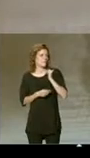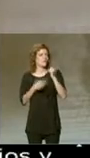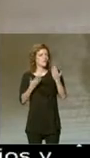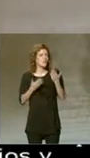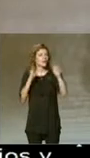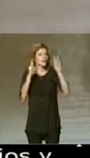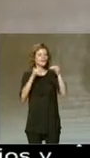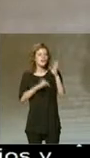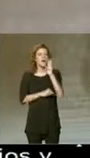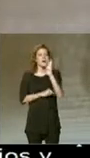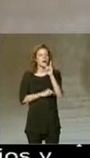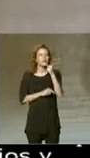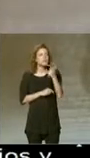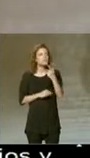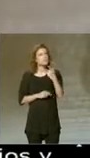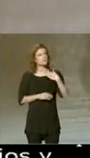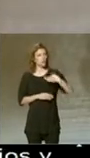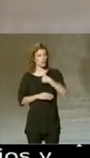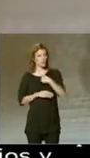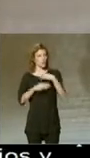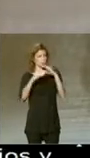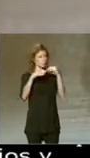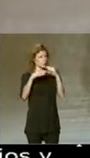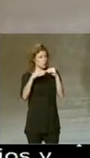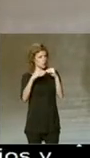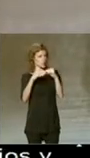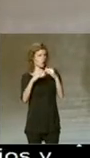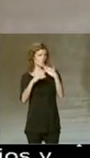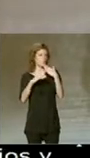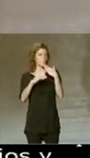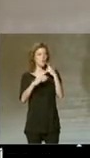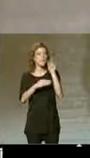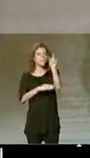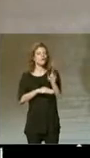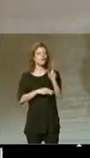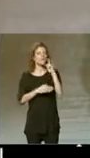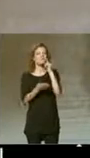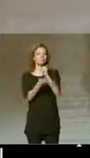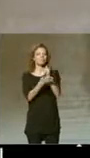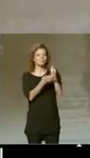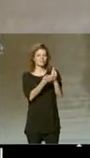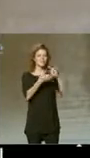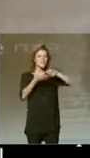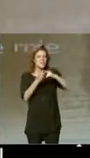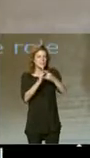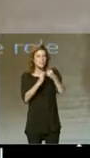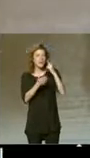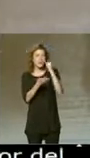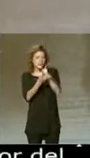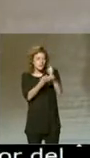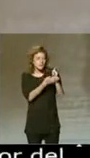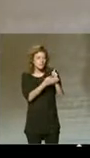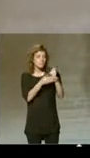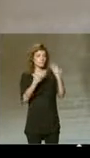I'd like to make a few comments regarding the role of users as testers of